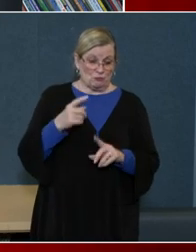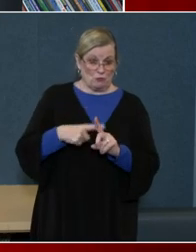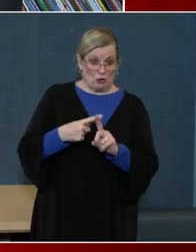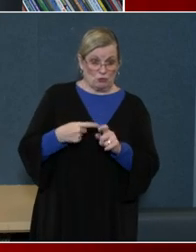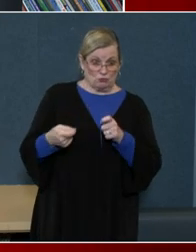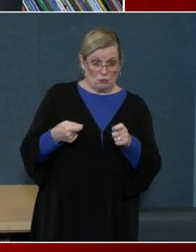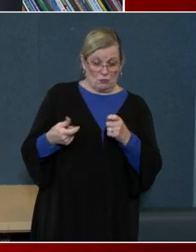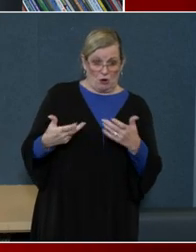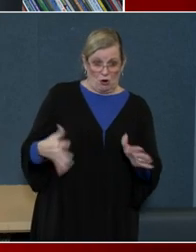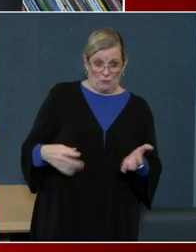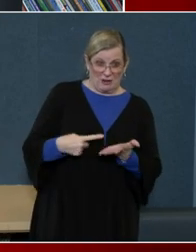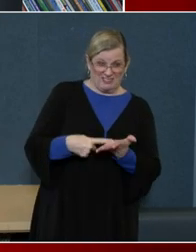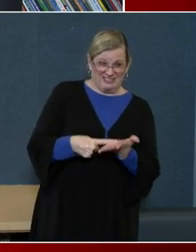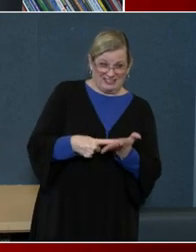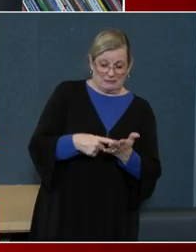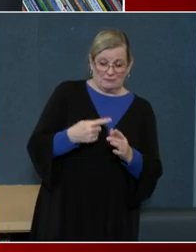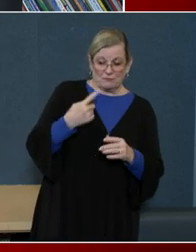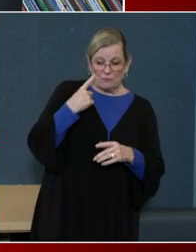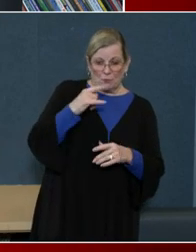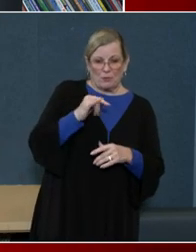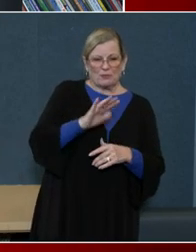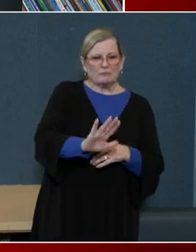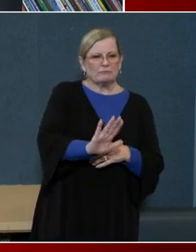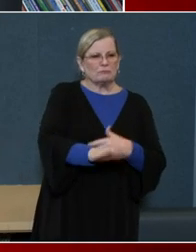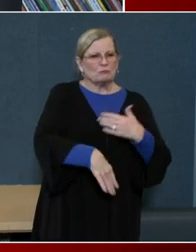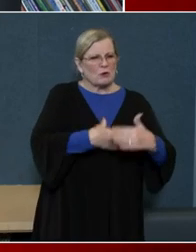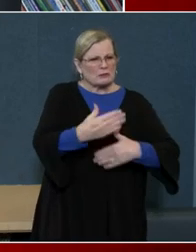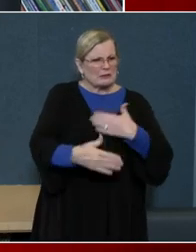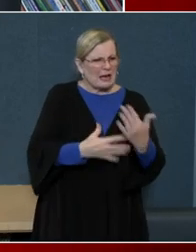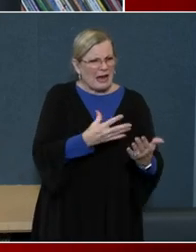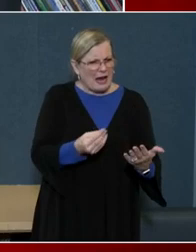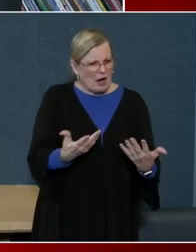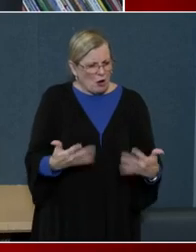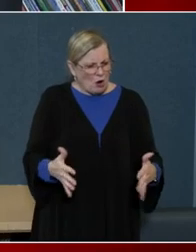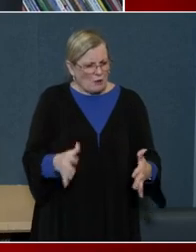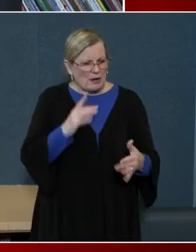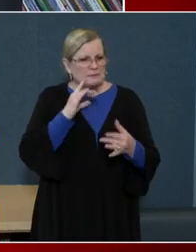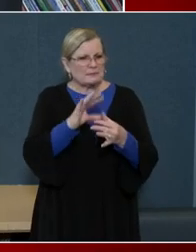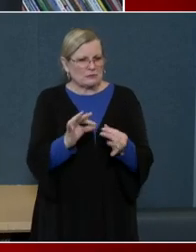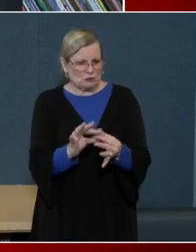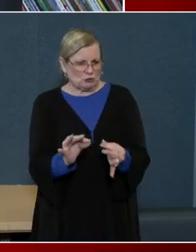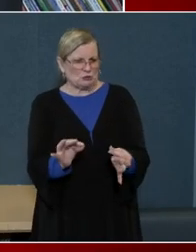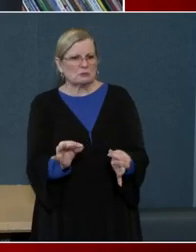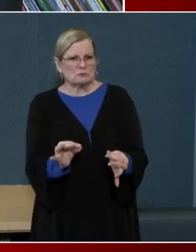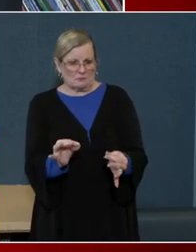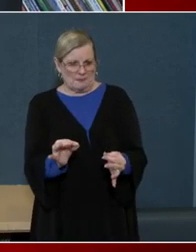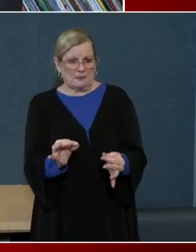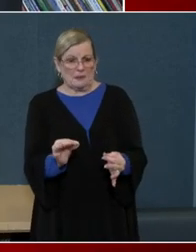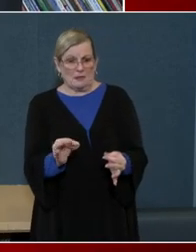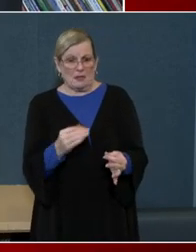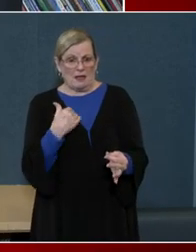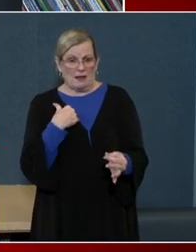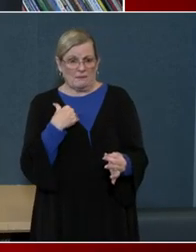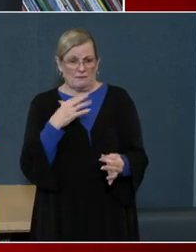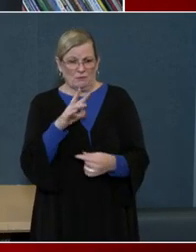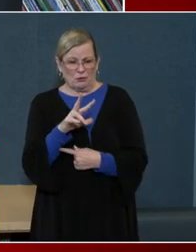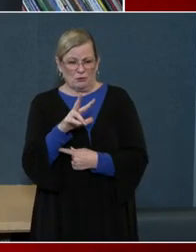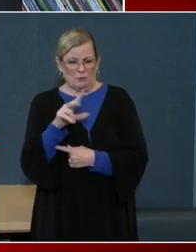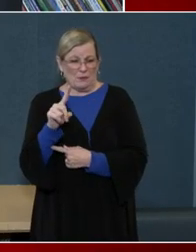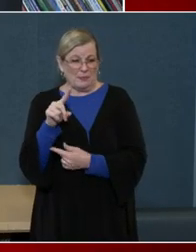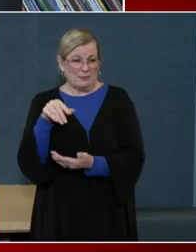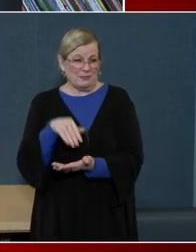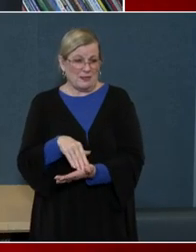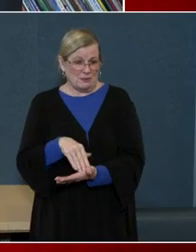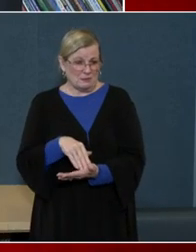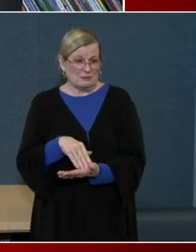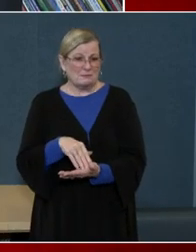process. I didn't mention this earlier, but if I remember correctly, on average, there are about 31,000 eviction cases filed in landlord-tenant court every